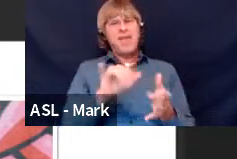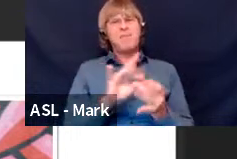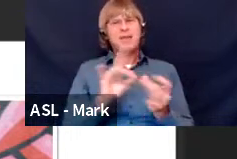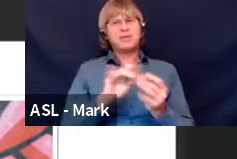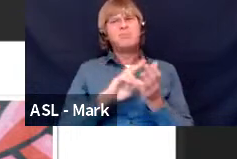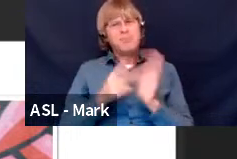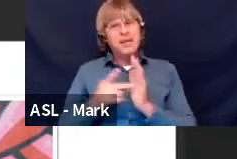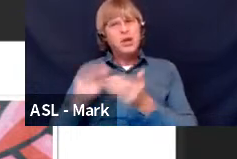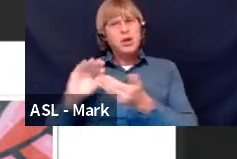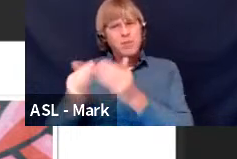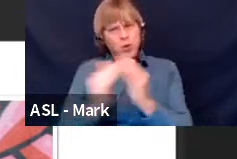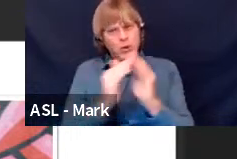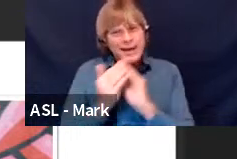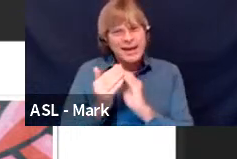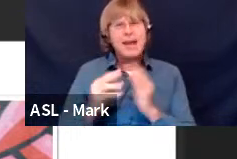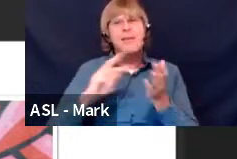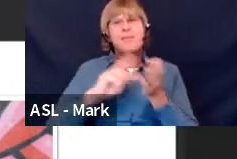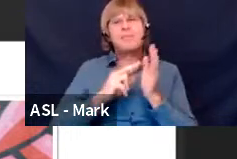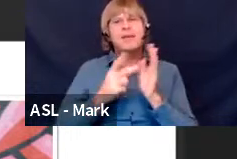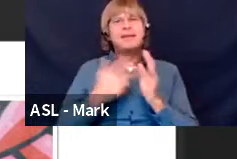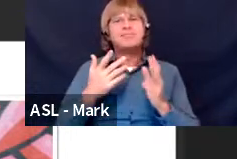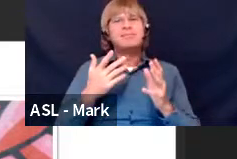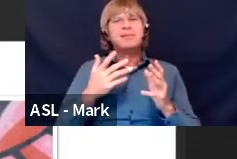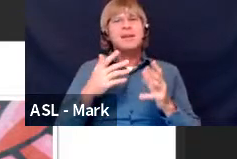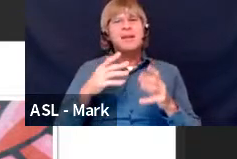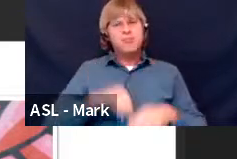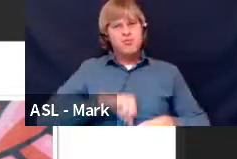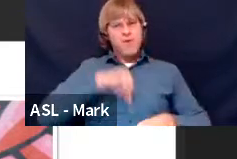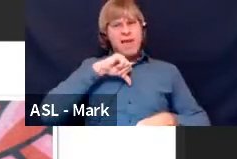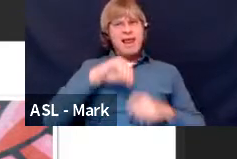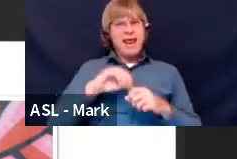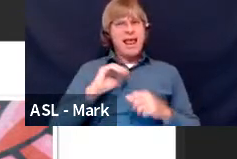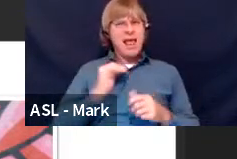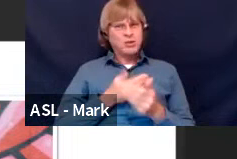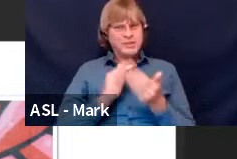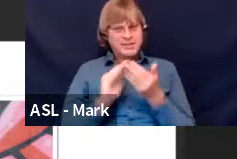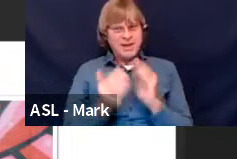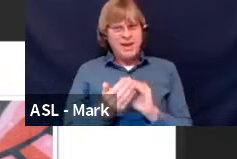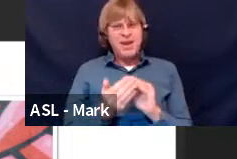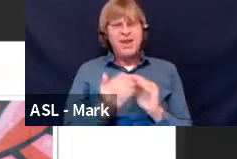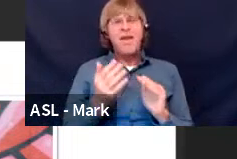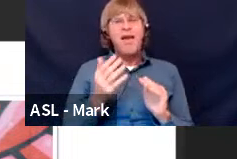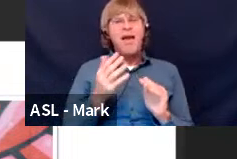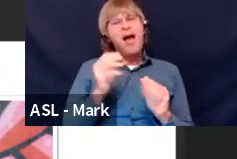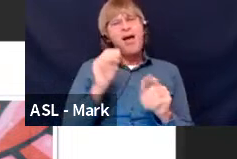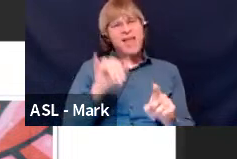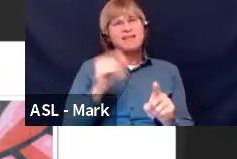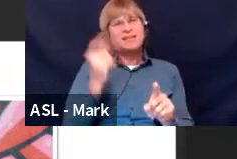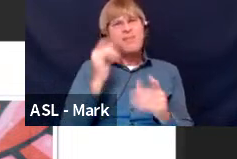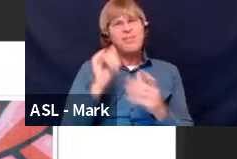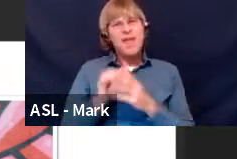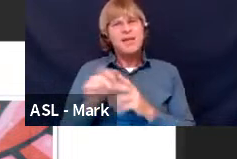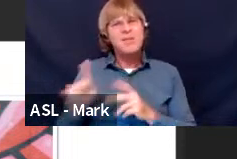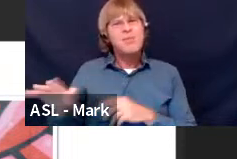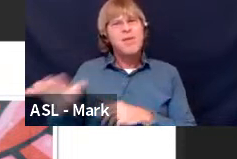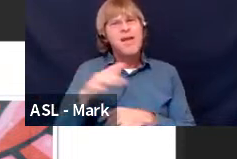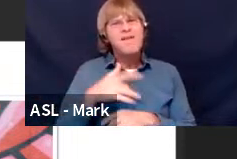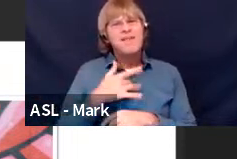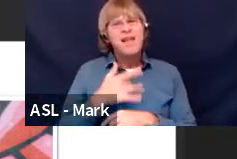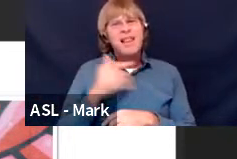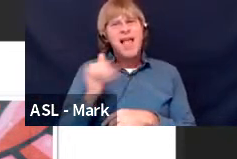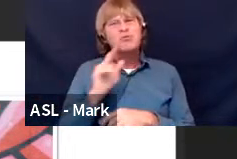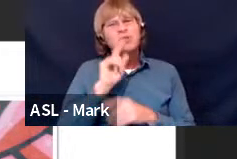about community. It was about taking pride in the city. And that was something that people felt like